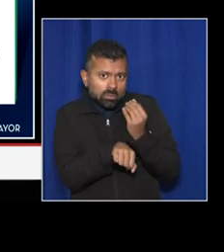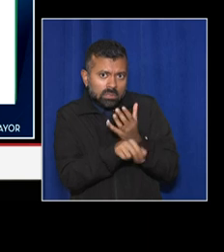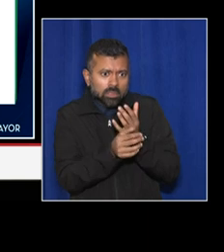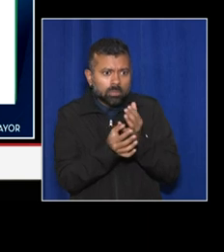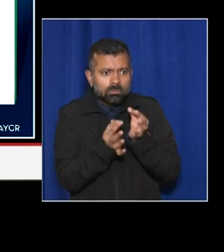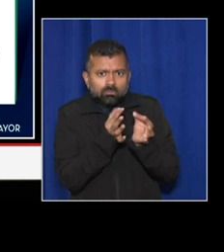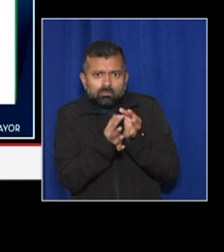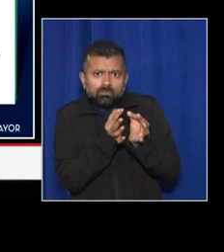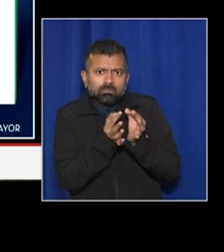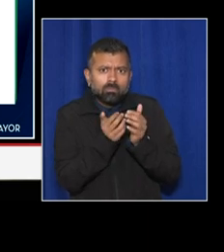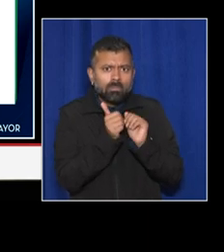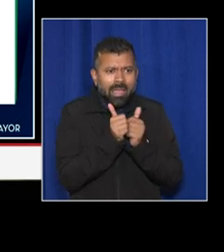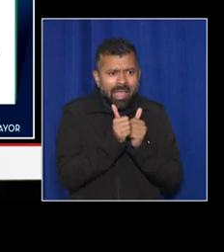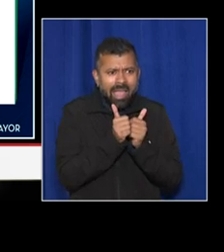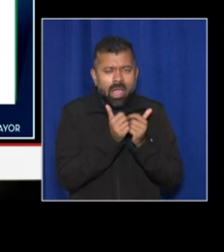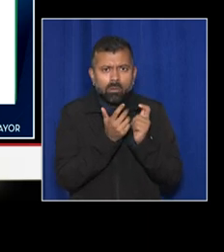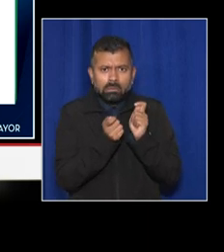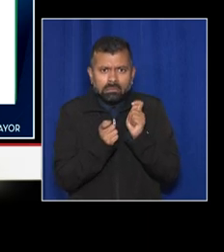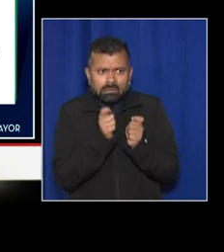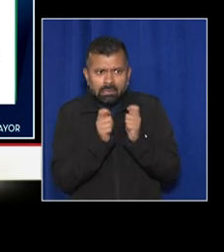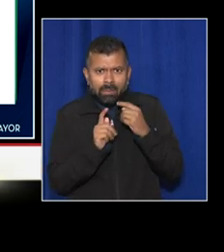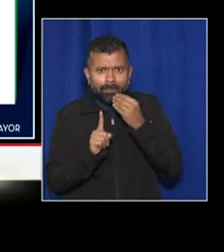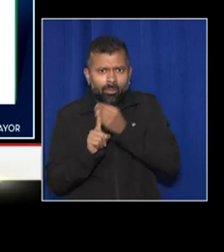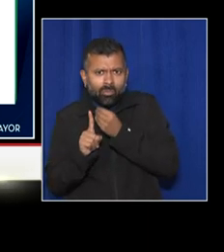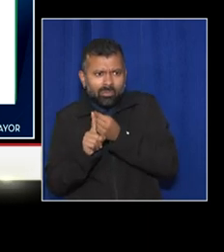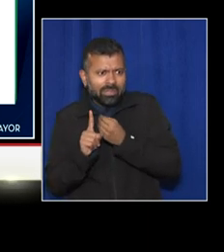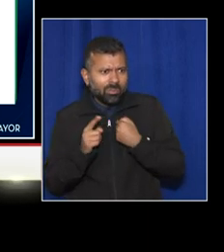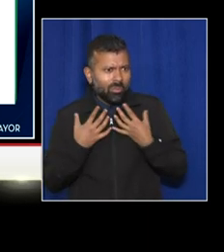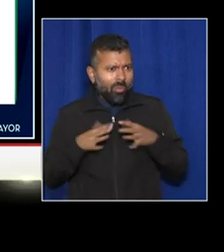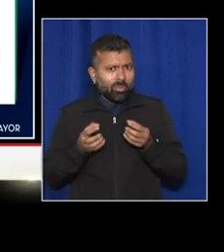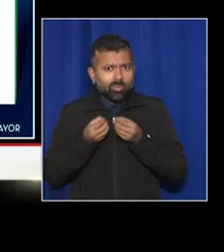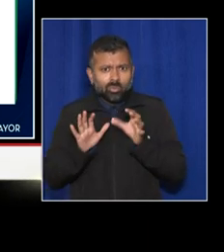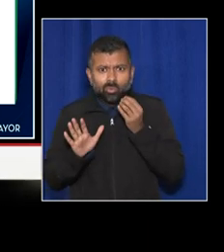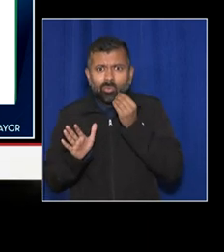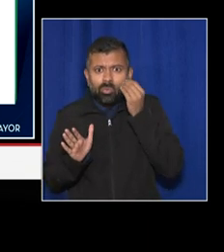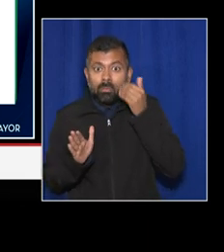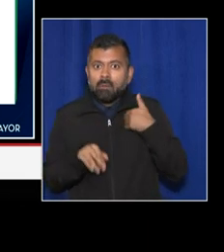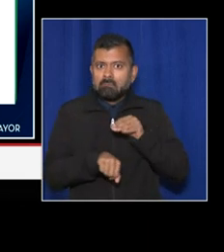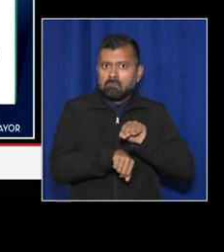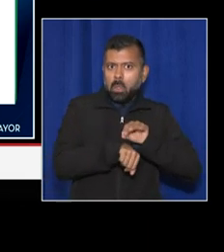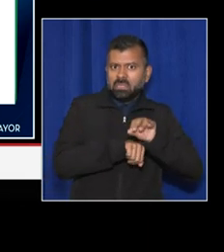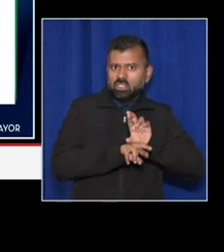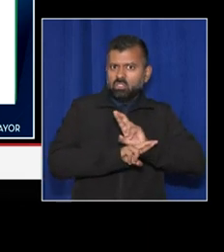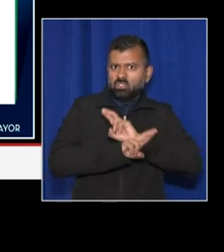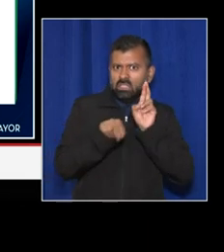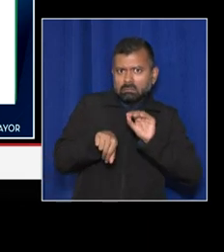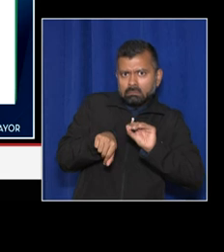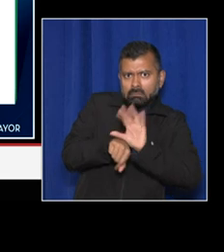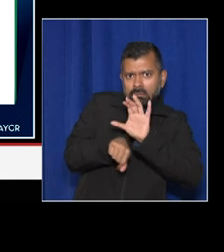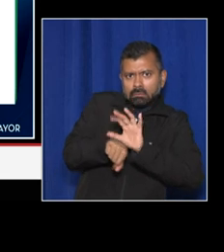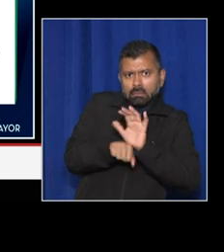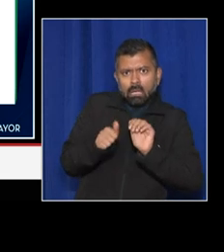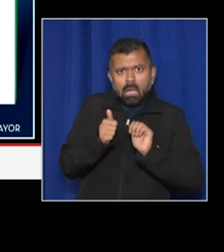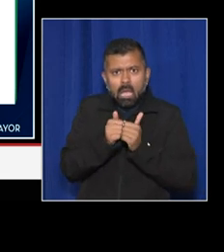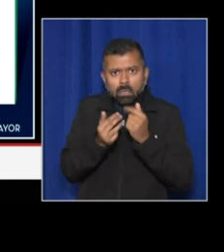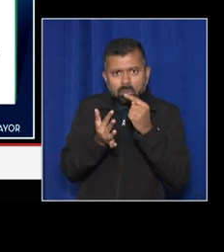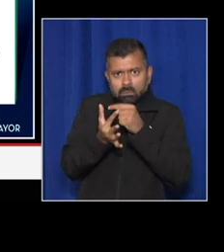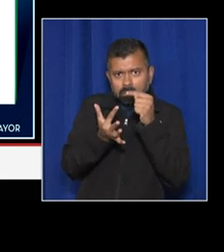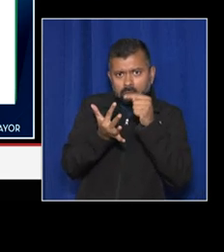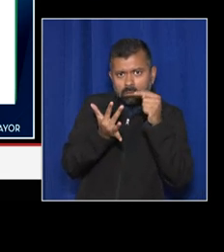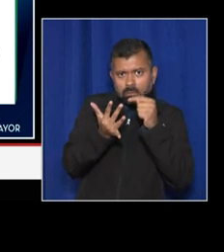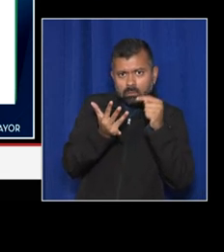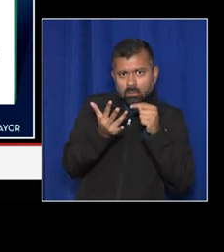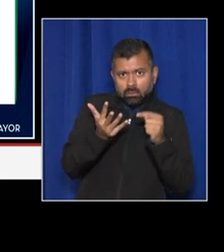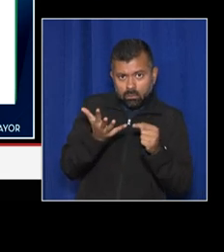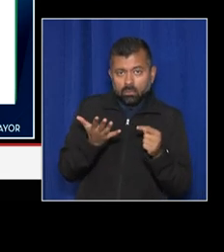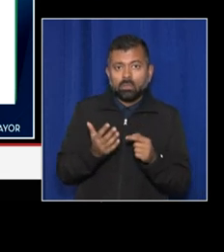period where you're worried about losing your home. That can include having help reaching out to and engaging with lenders. It can include legal help. It can